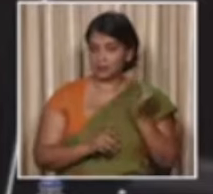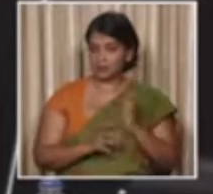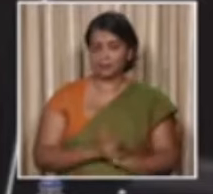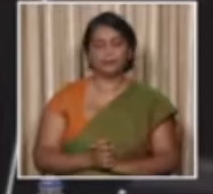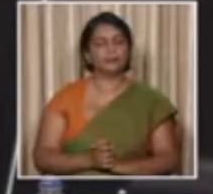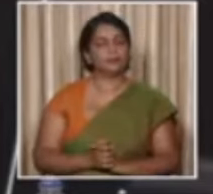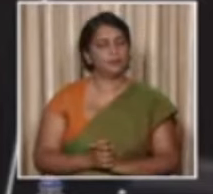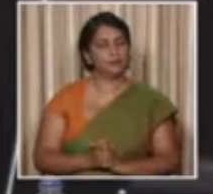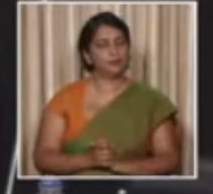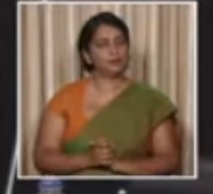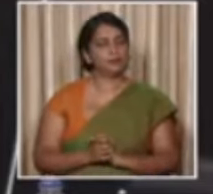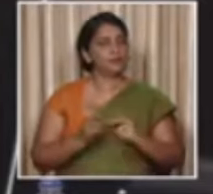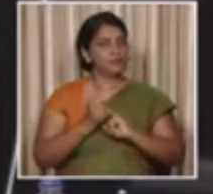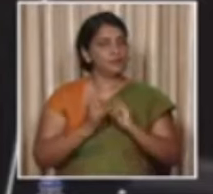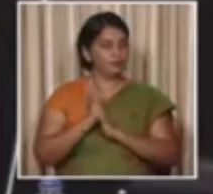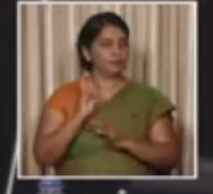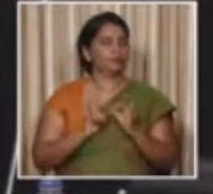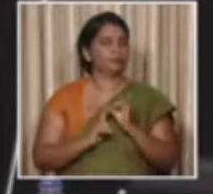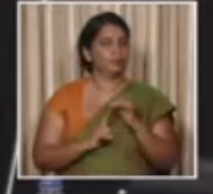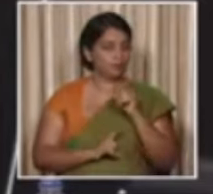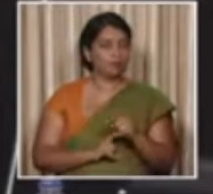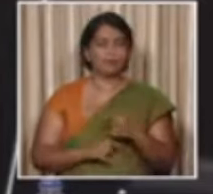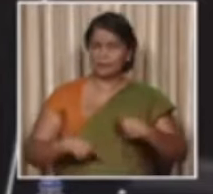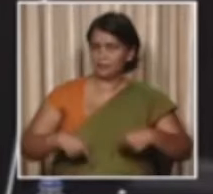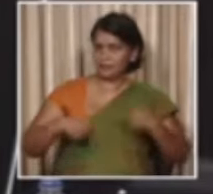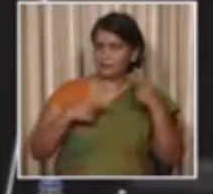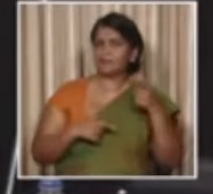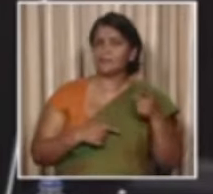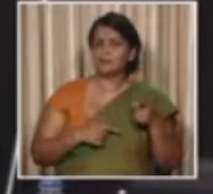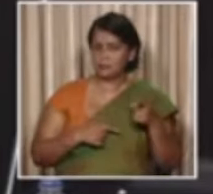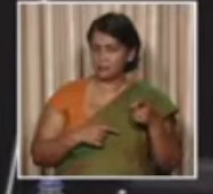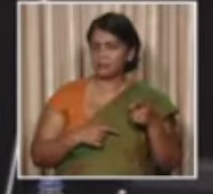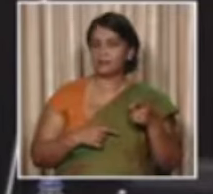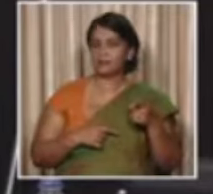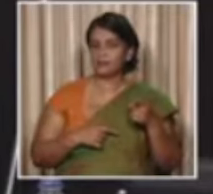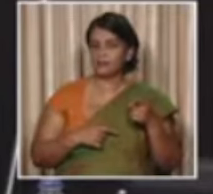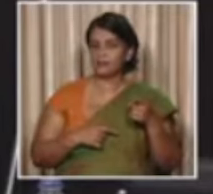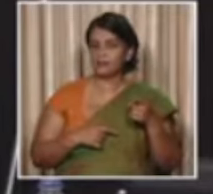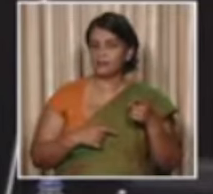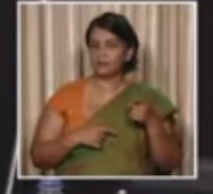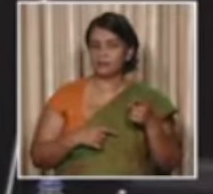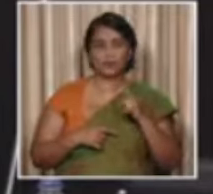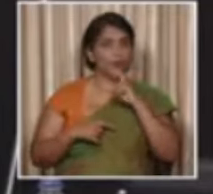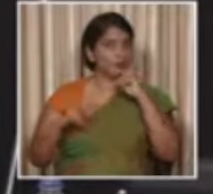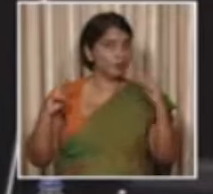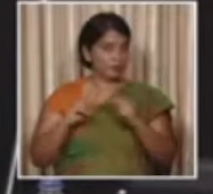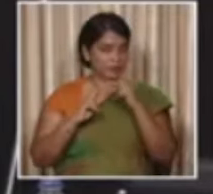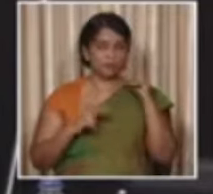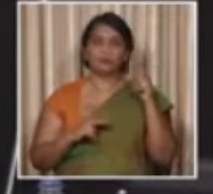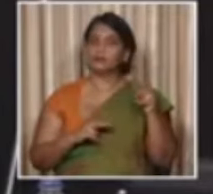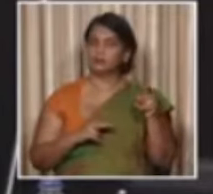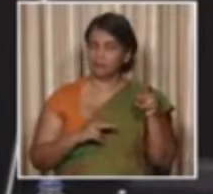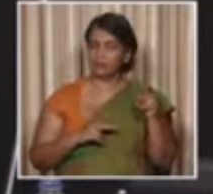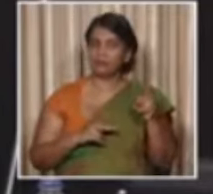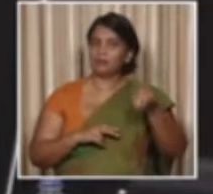Honorable Sumandiram went and argued in the determination matter in the Supreme Court. Now he is so frustrated. The frustration was